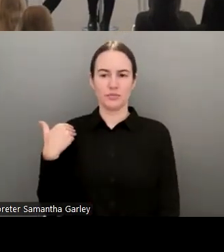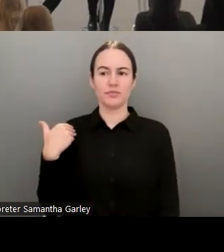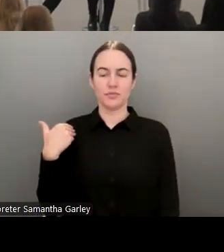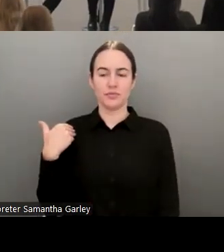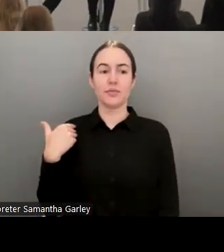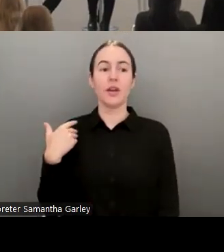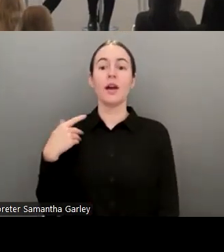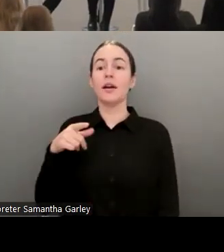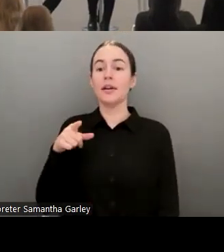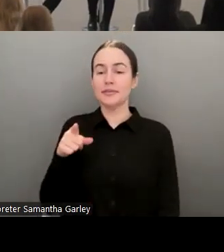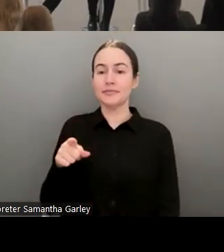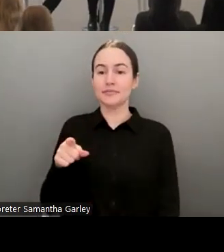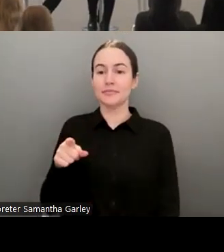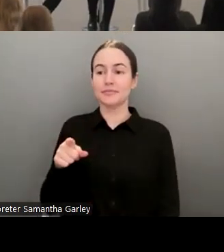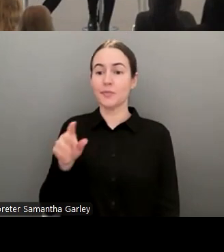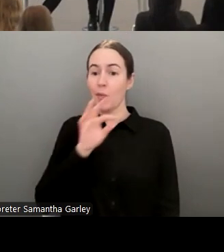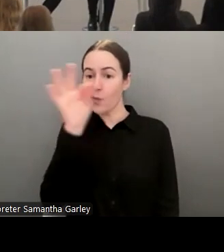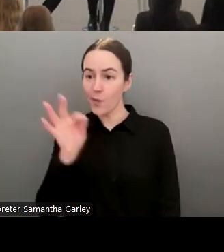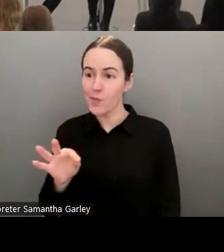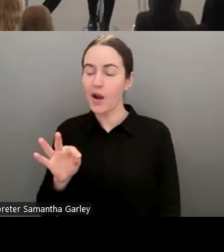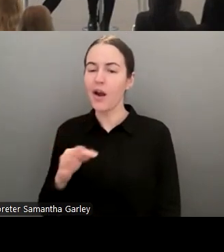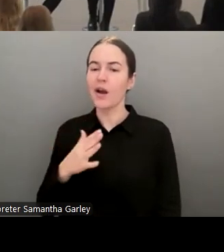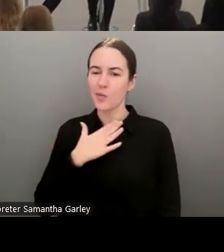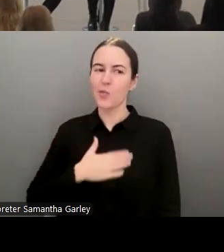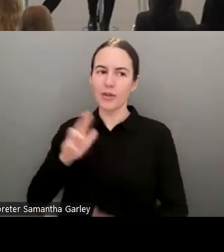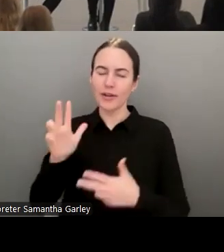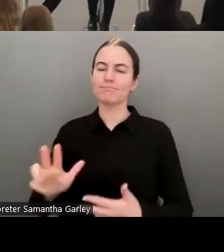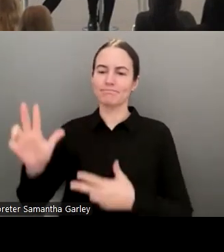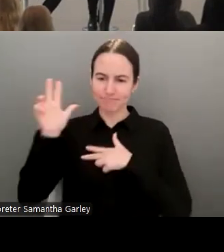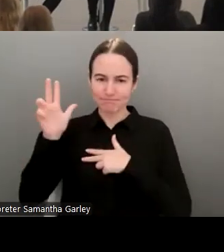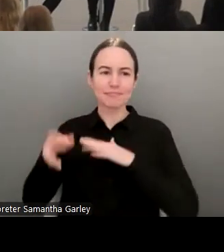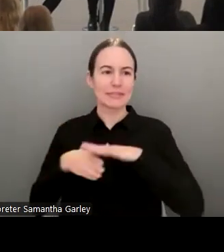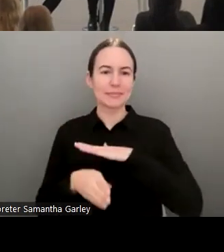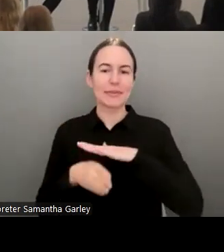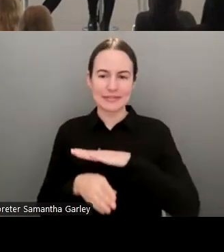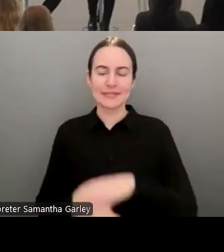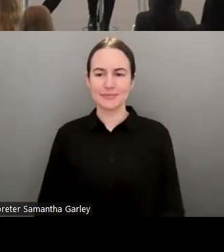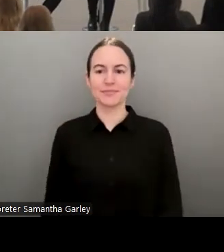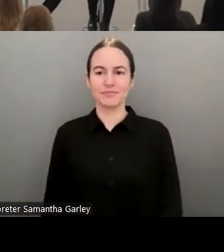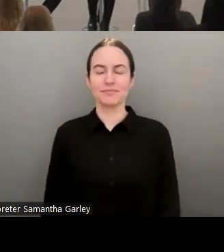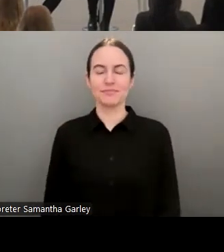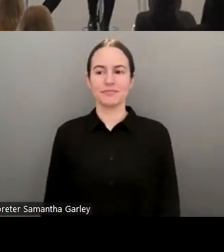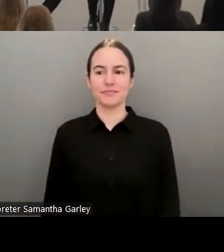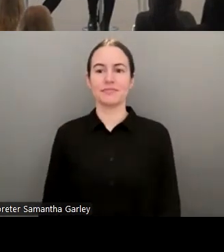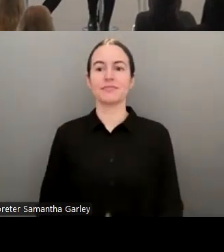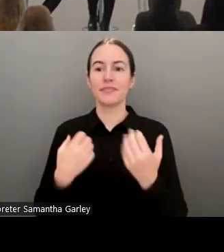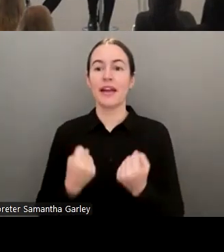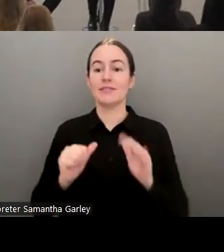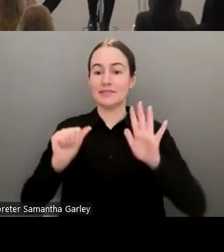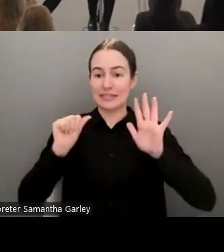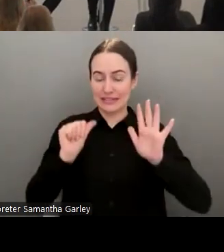a personal commitment to accessibility. So we started with 6 seats